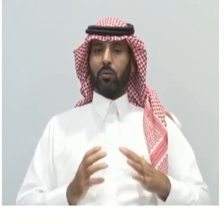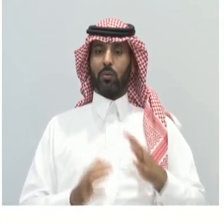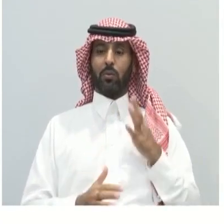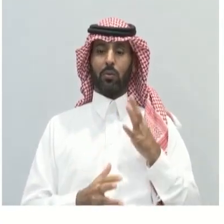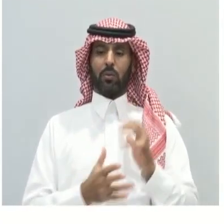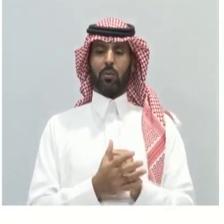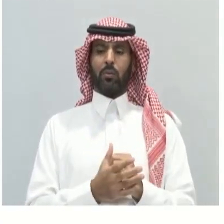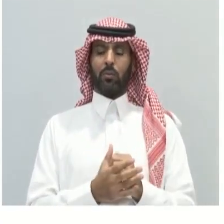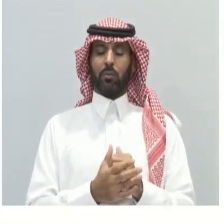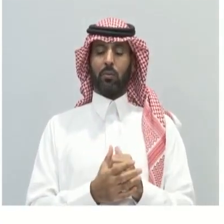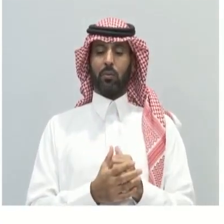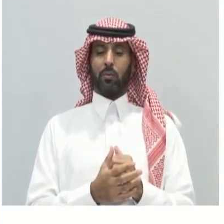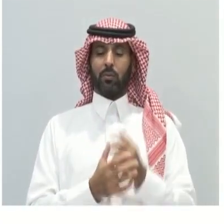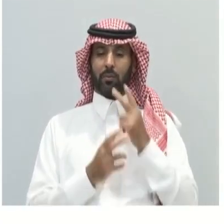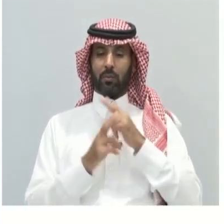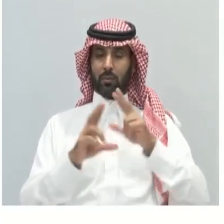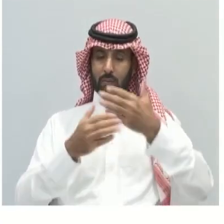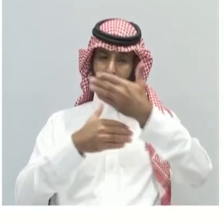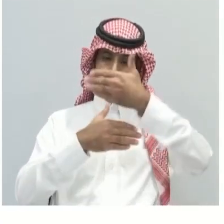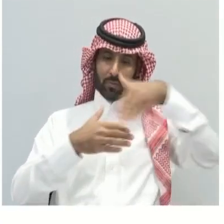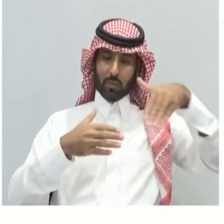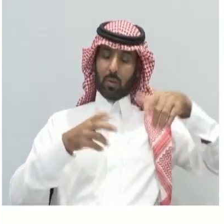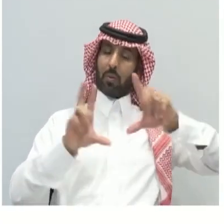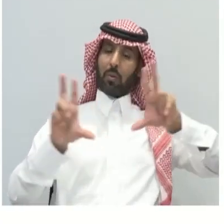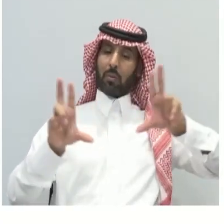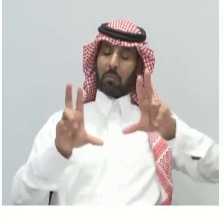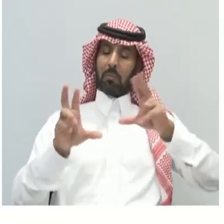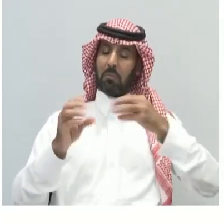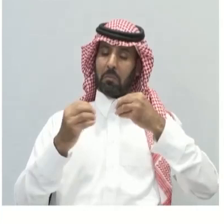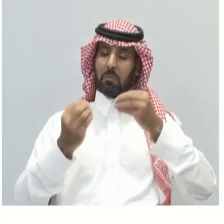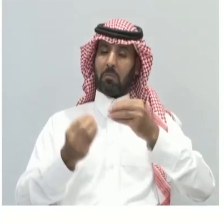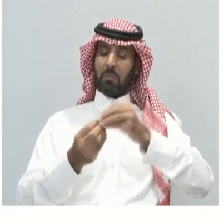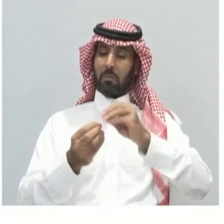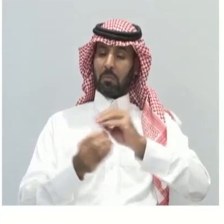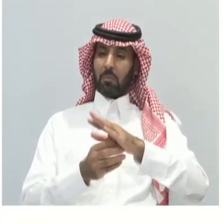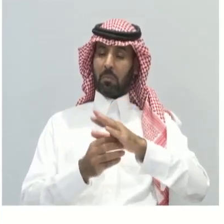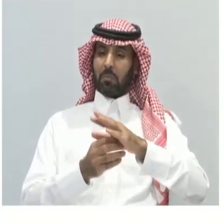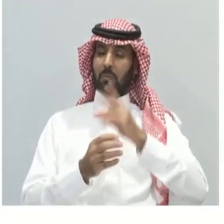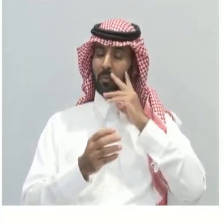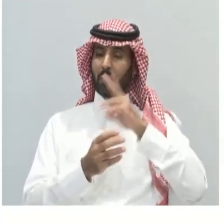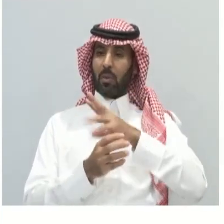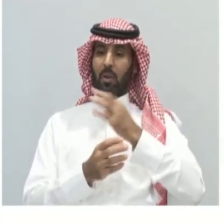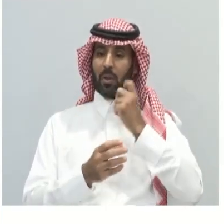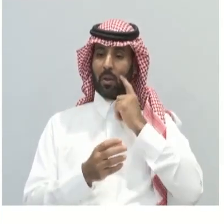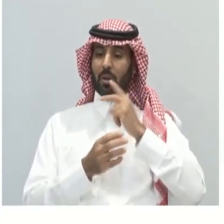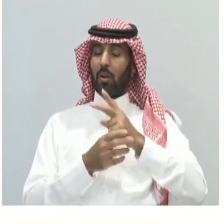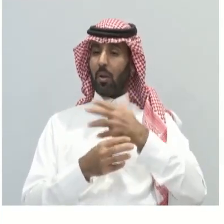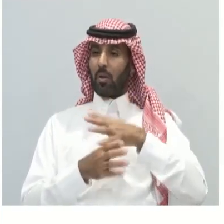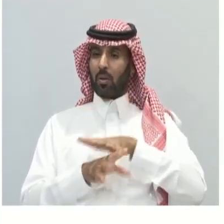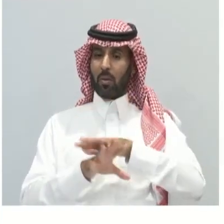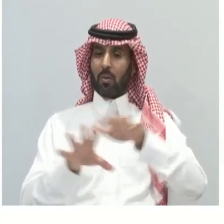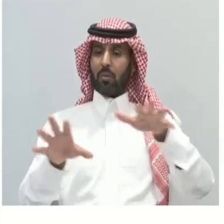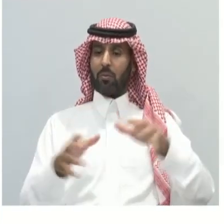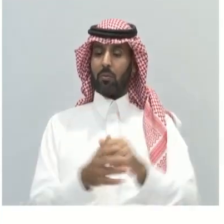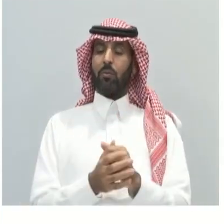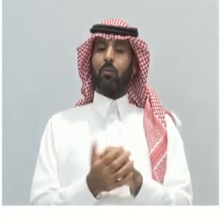recently, a plasma television screen was regarded to some extent, a symbol of affluence or